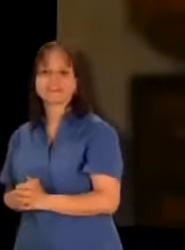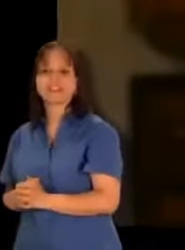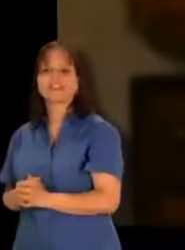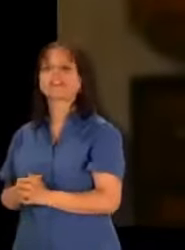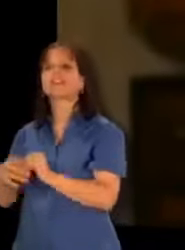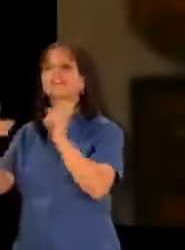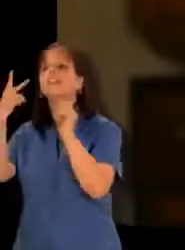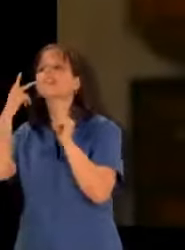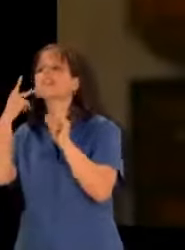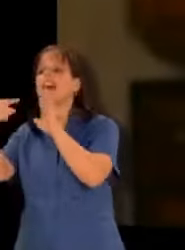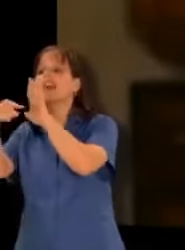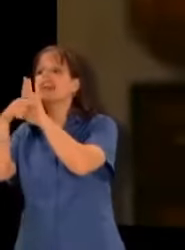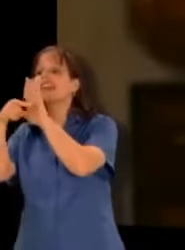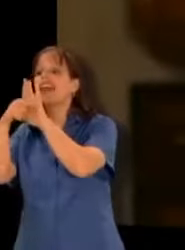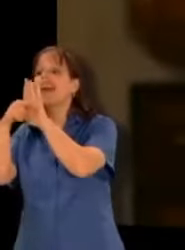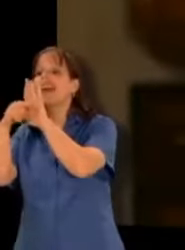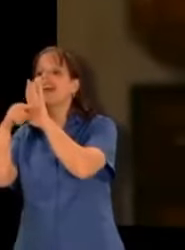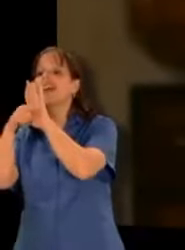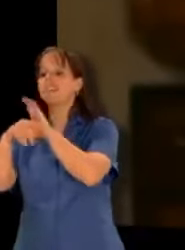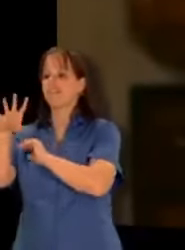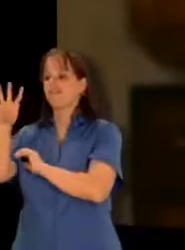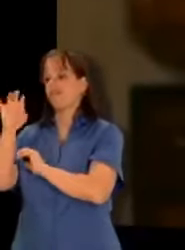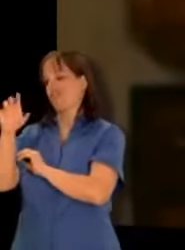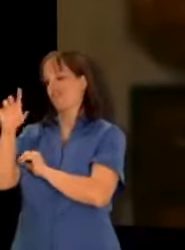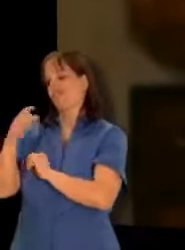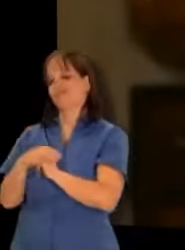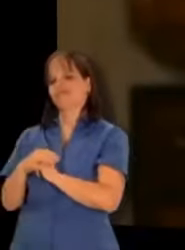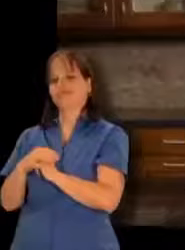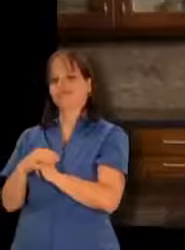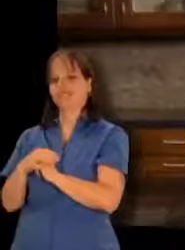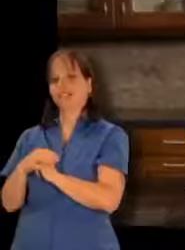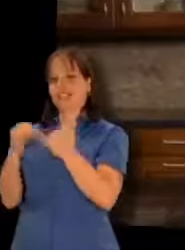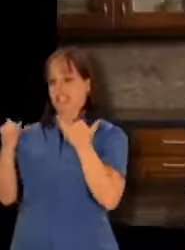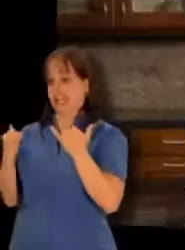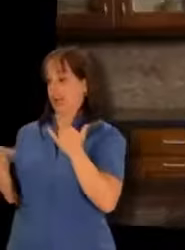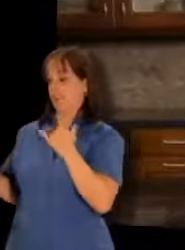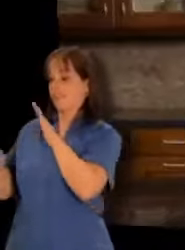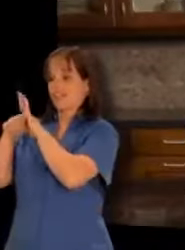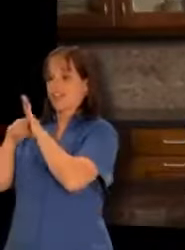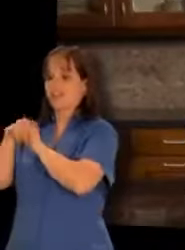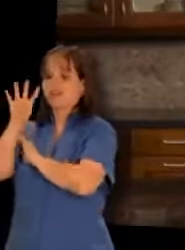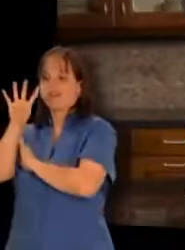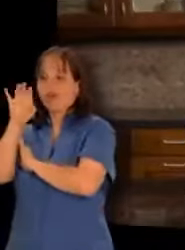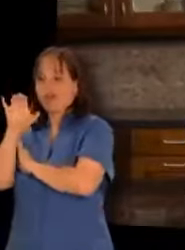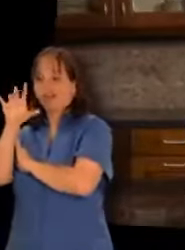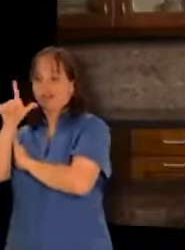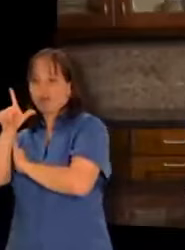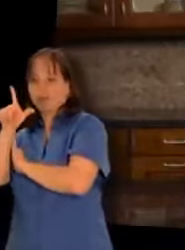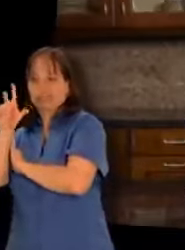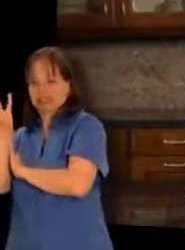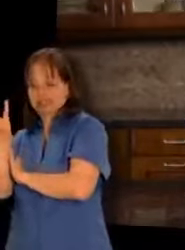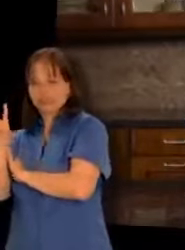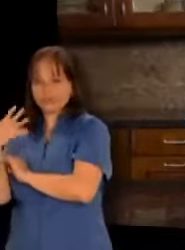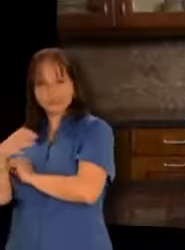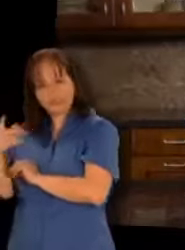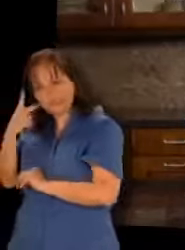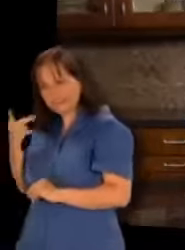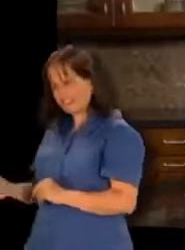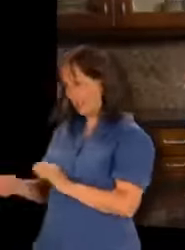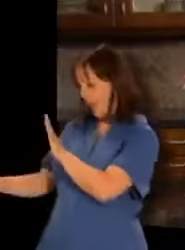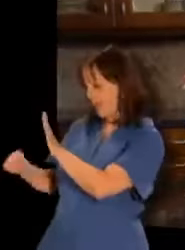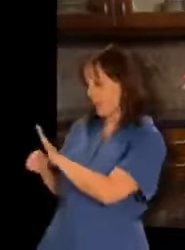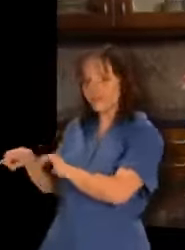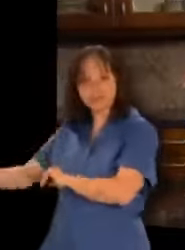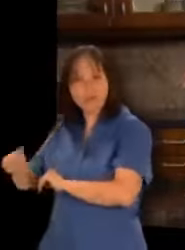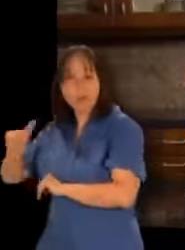Look at negative what? Negative 400. Now negative 426. So as you can see, when it has a negative,